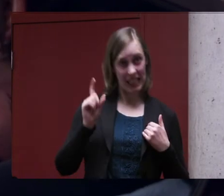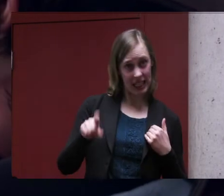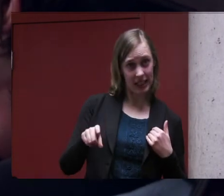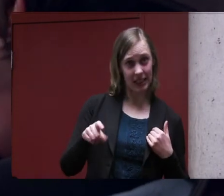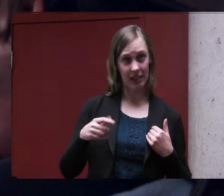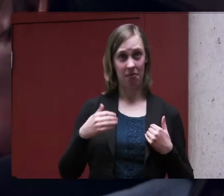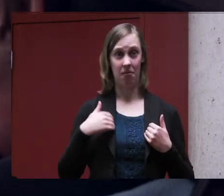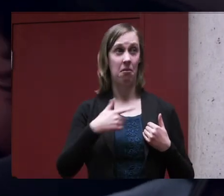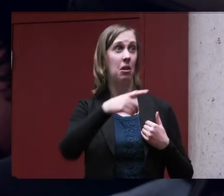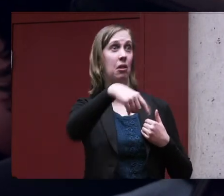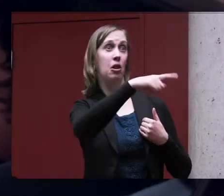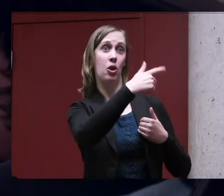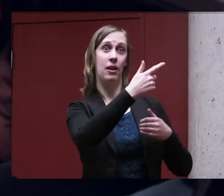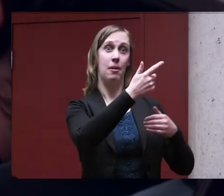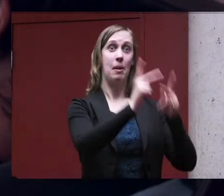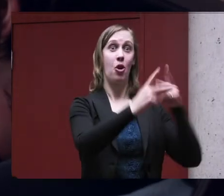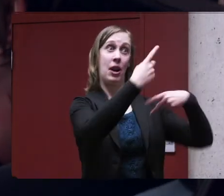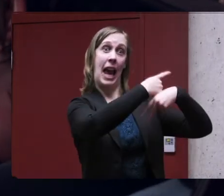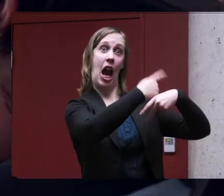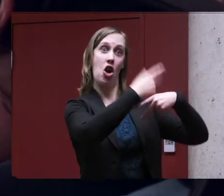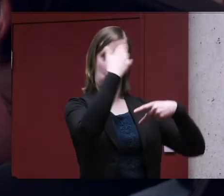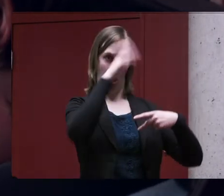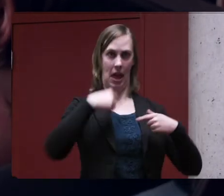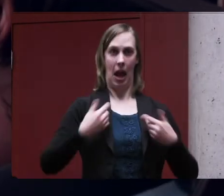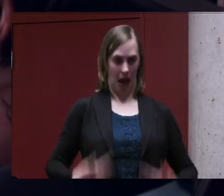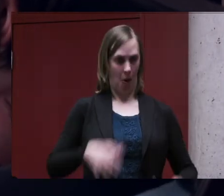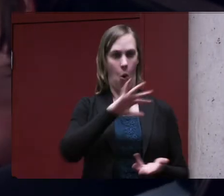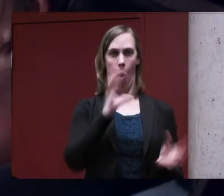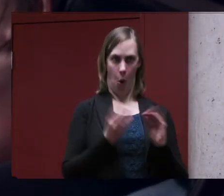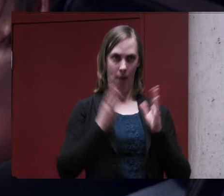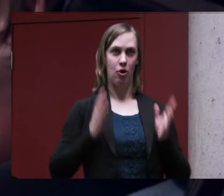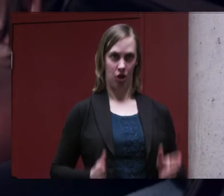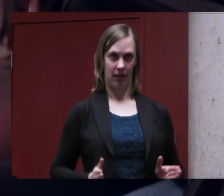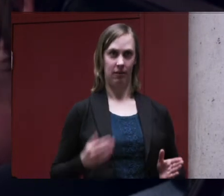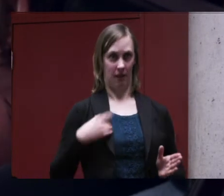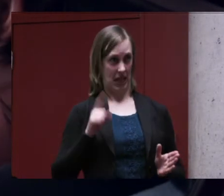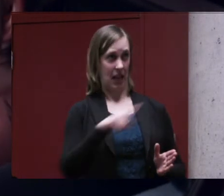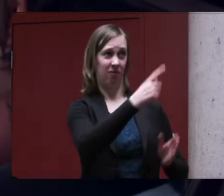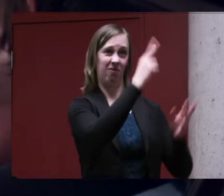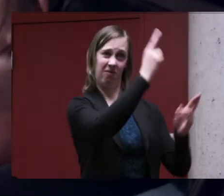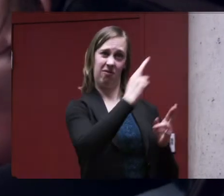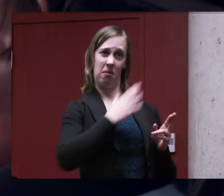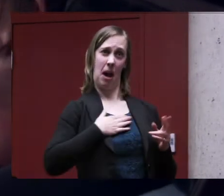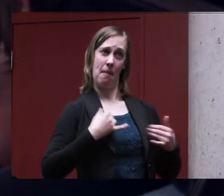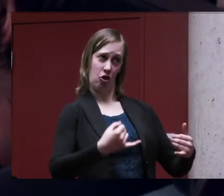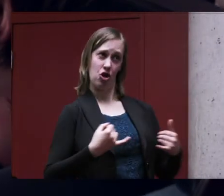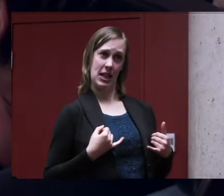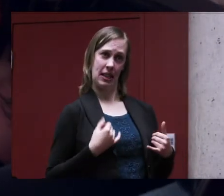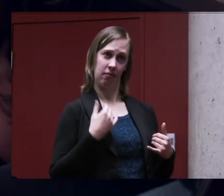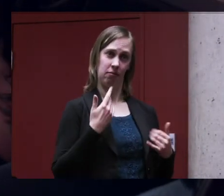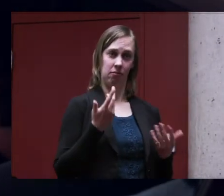caregivers who realize that as well, and allow me to be a full person and respect my boundaries when it comes to a sex